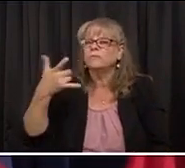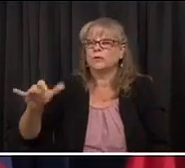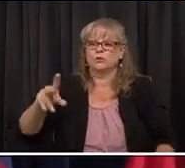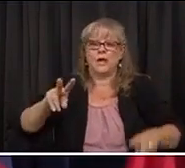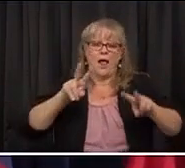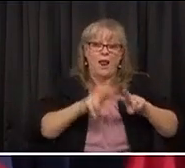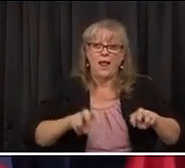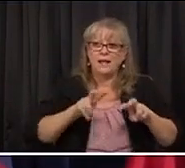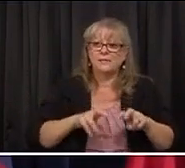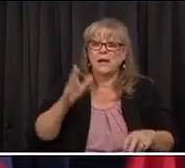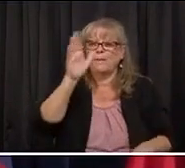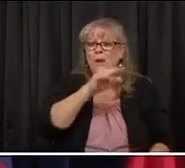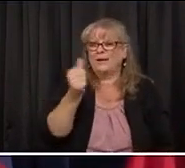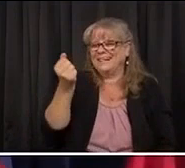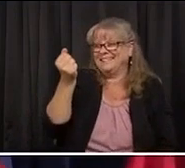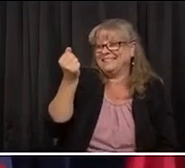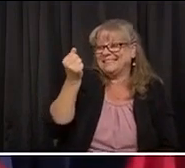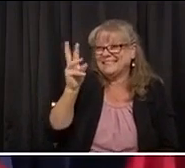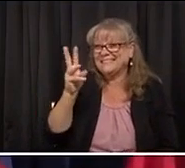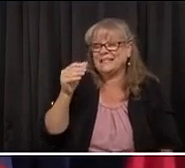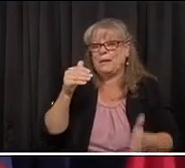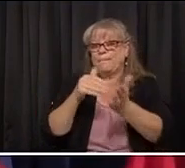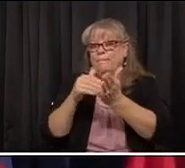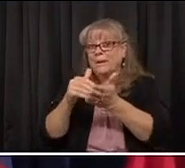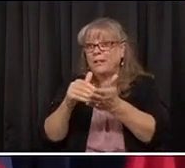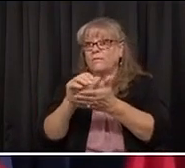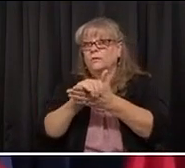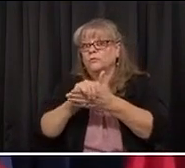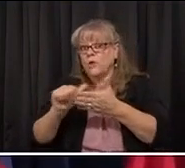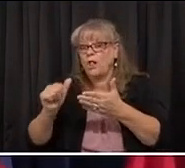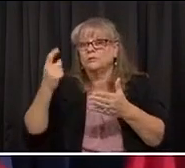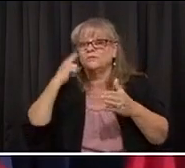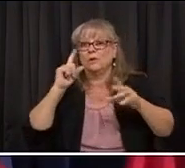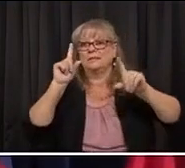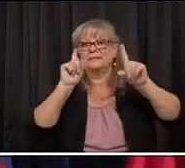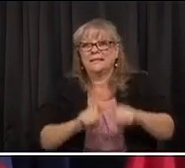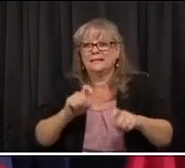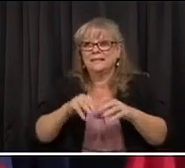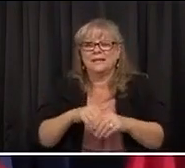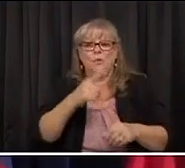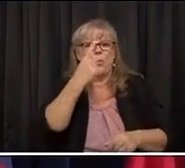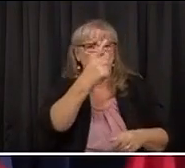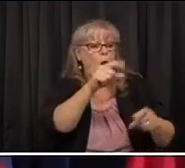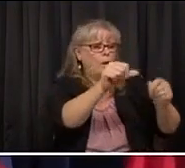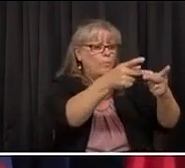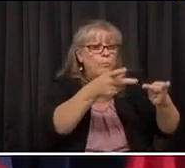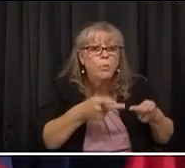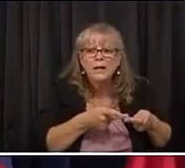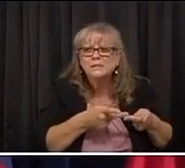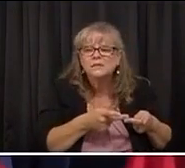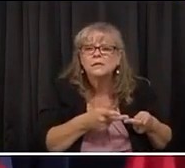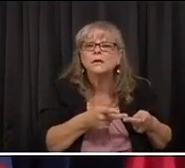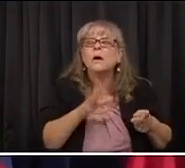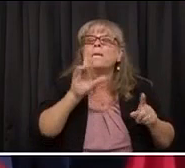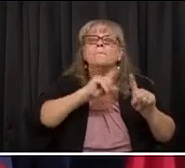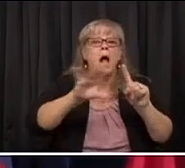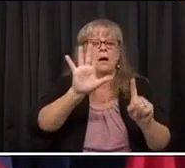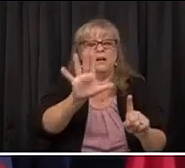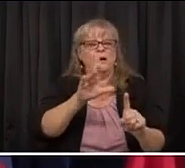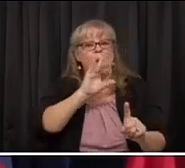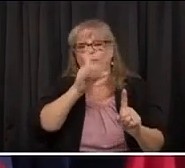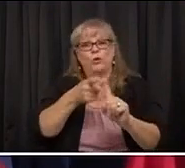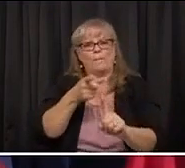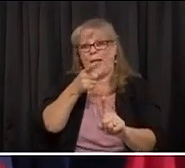billion in one. I can't remember what it was in the other. But the only test that's worth a penny is the test that you get back within a few days. And